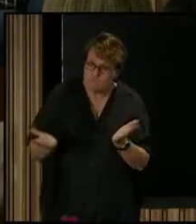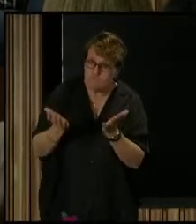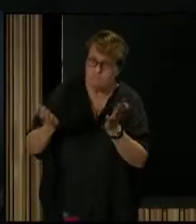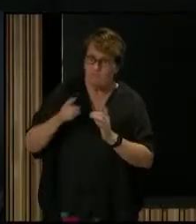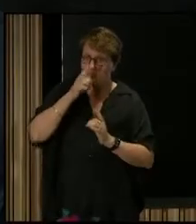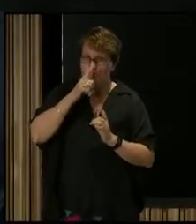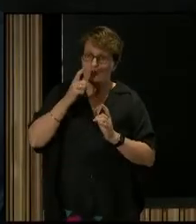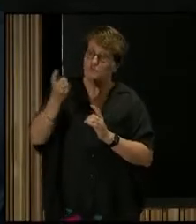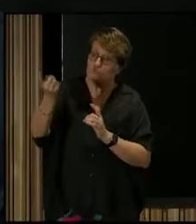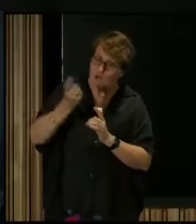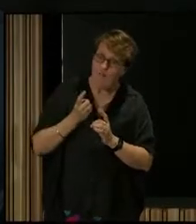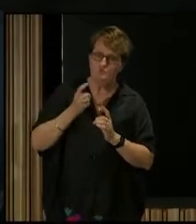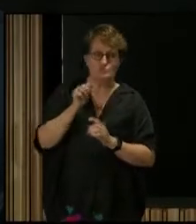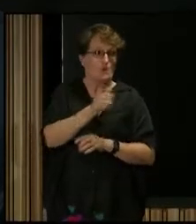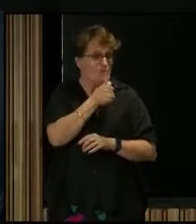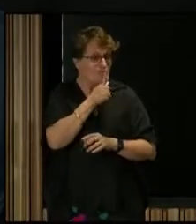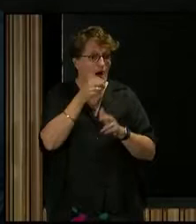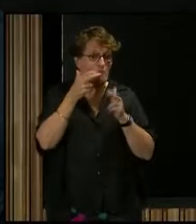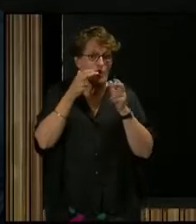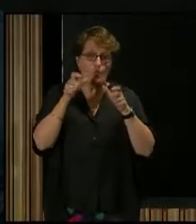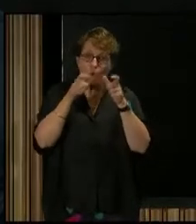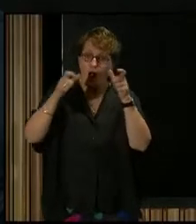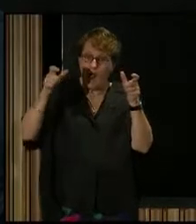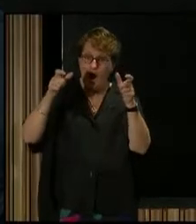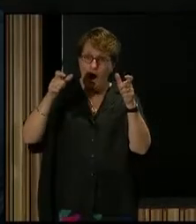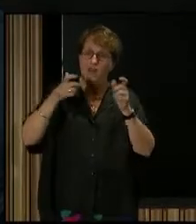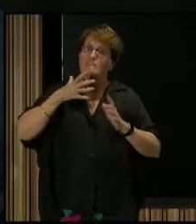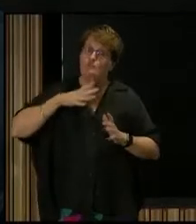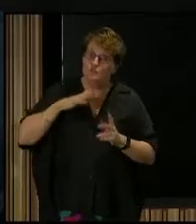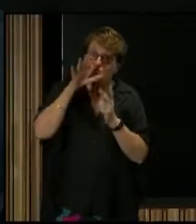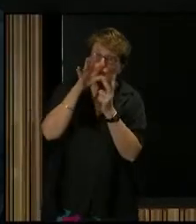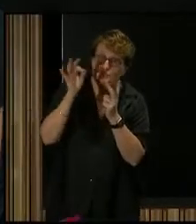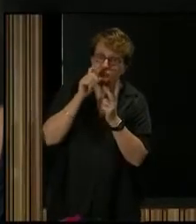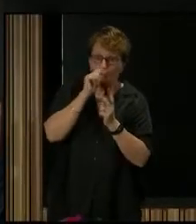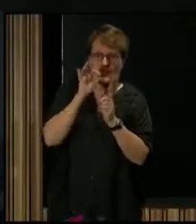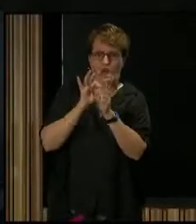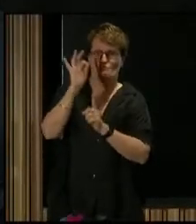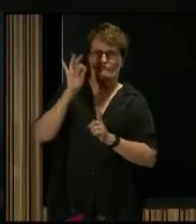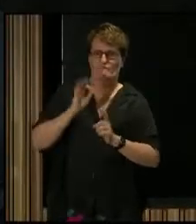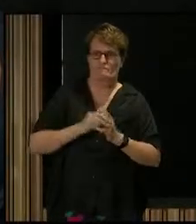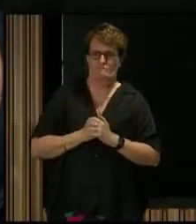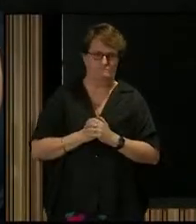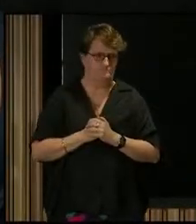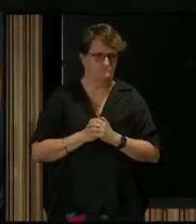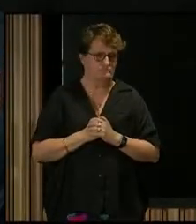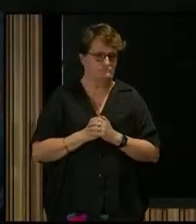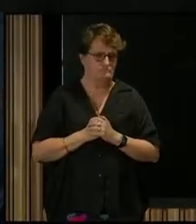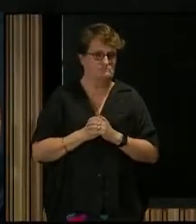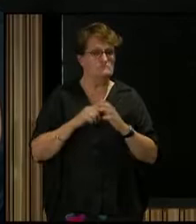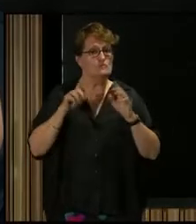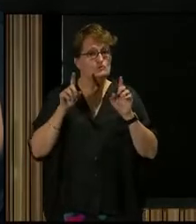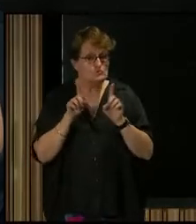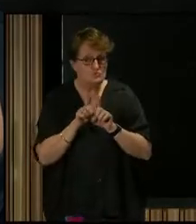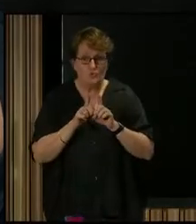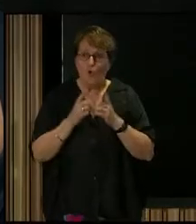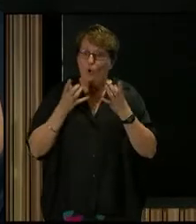comes to PubCry, I want them to know, if you chose to, you could be better. You could be better at this, but also you're already